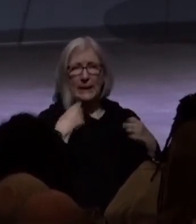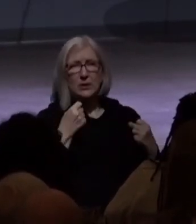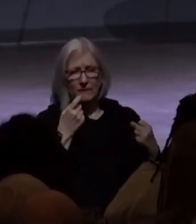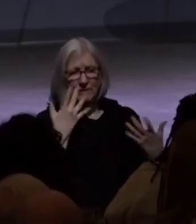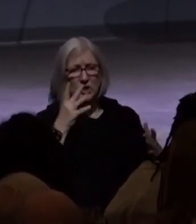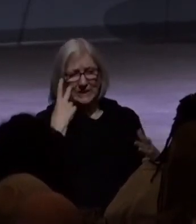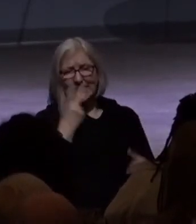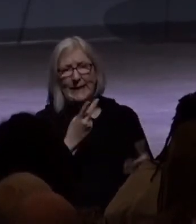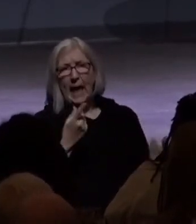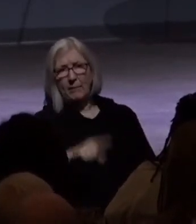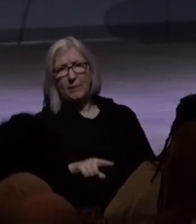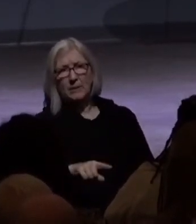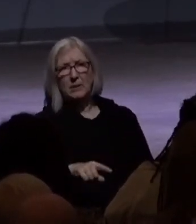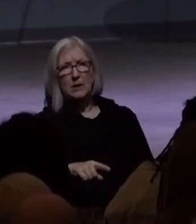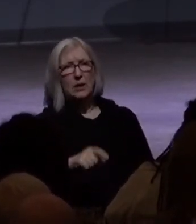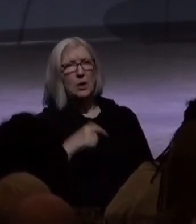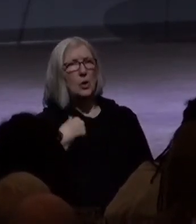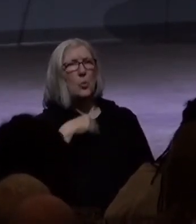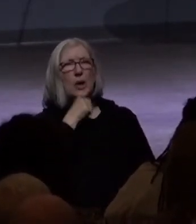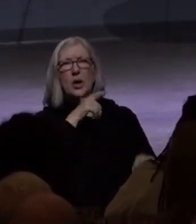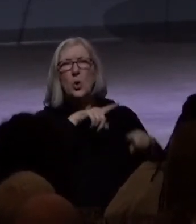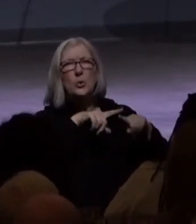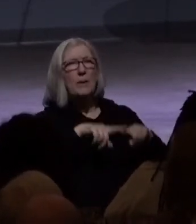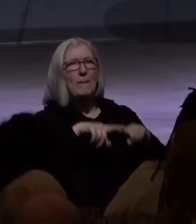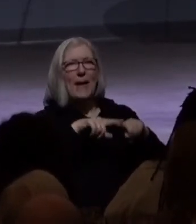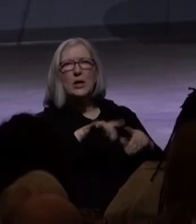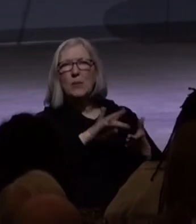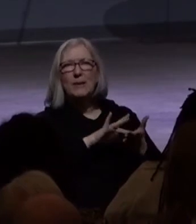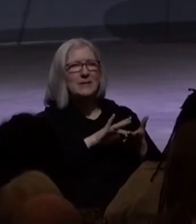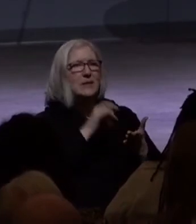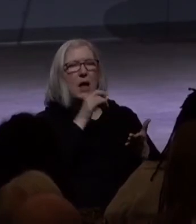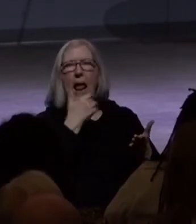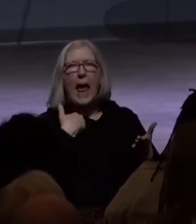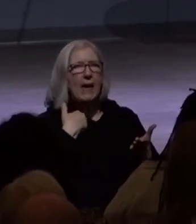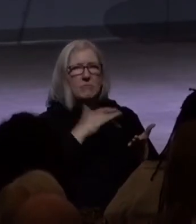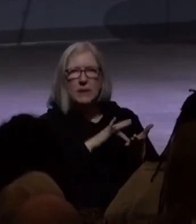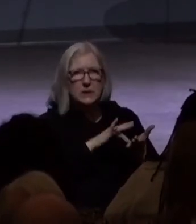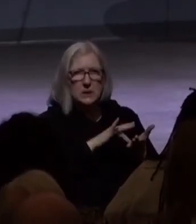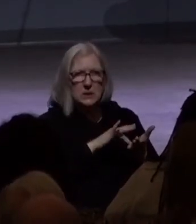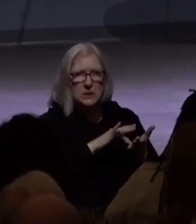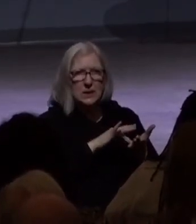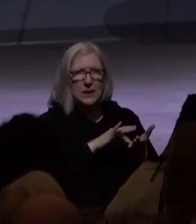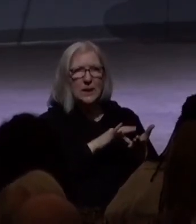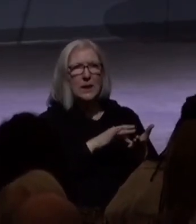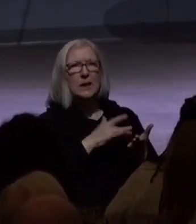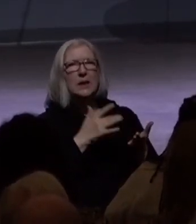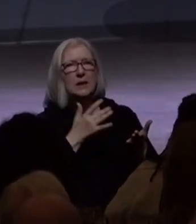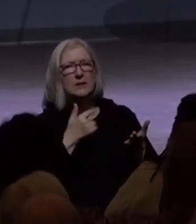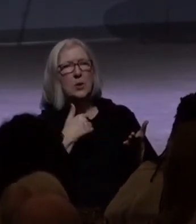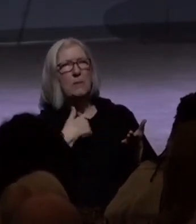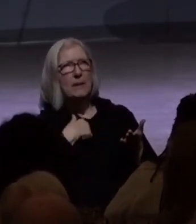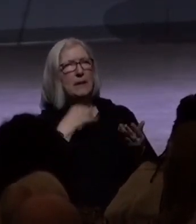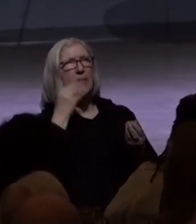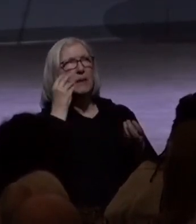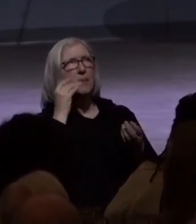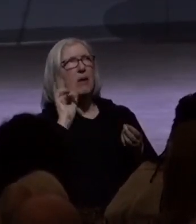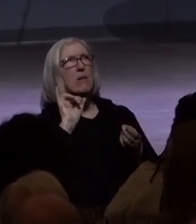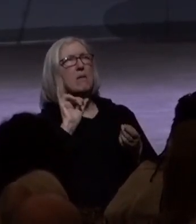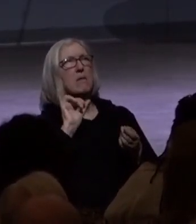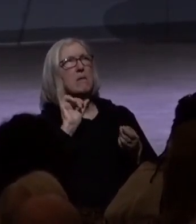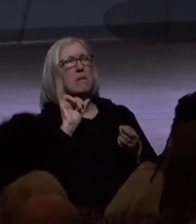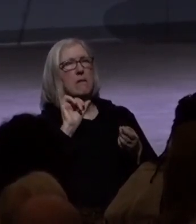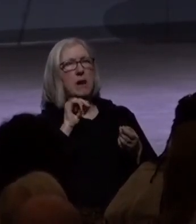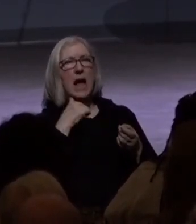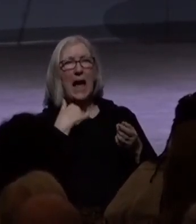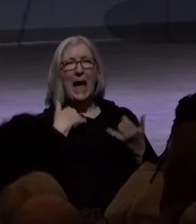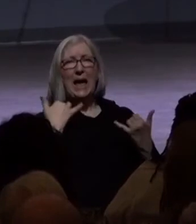we do not rely on medicine because we don't have it. Which causes me to reflect. I'm a guy who is getting treatment